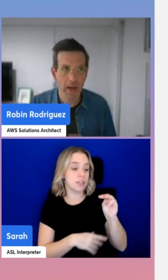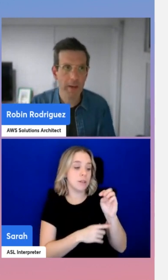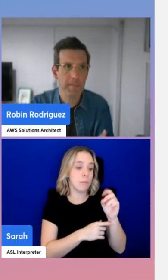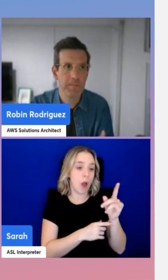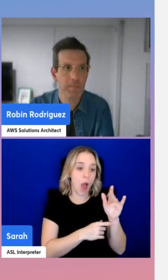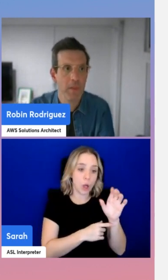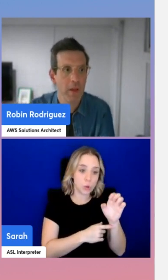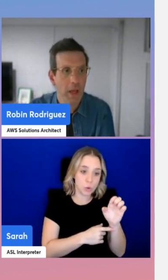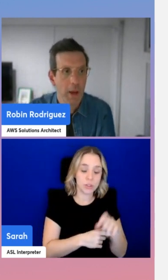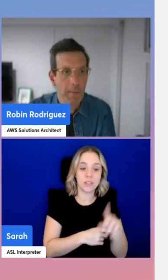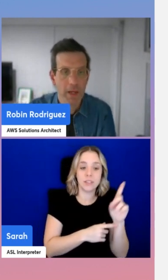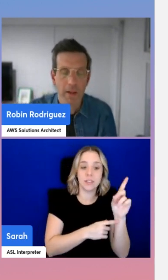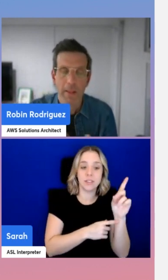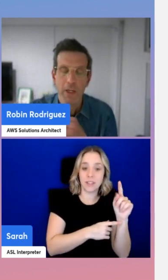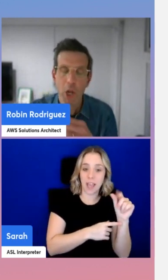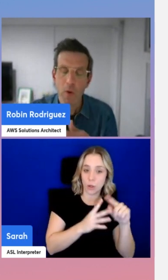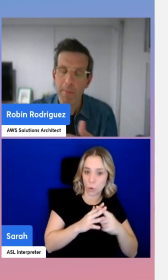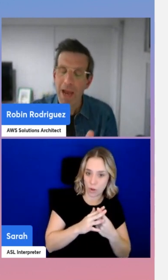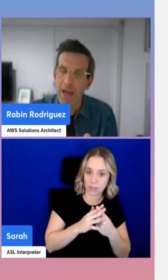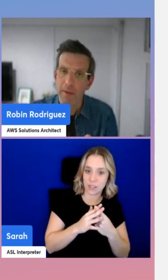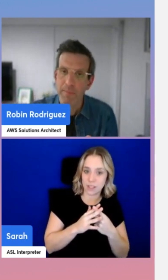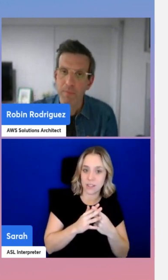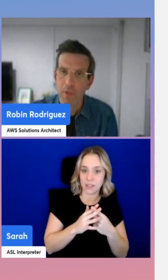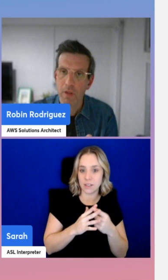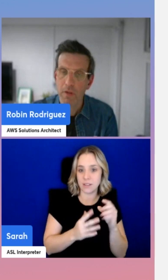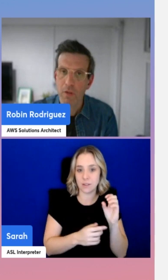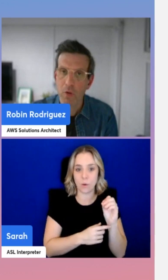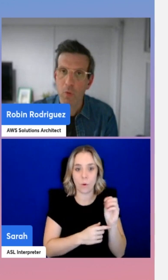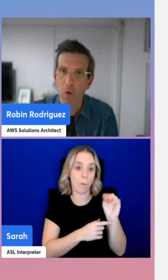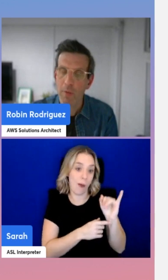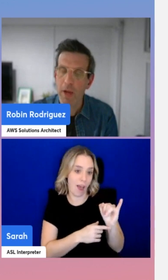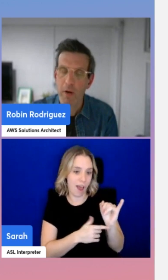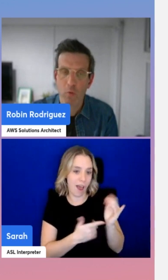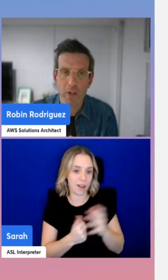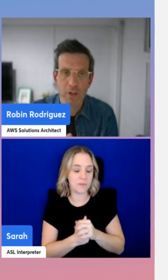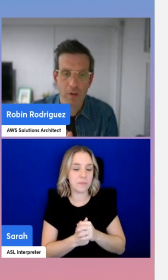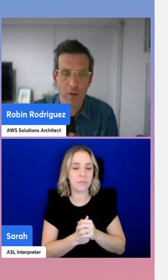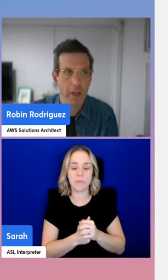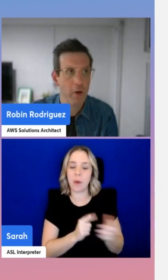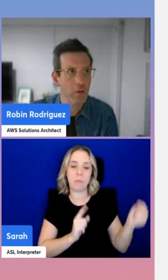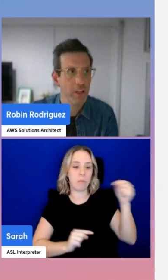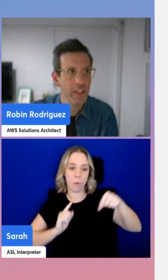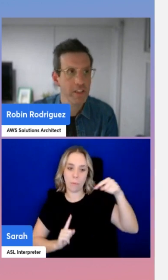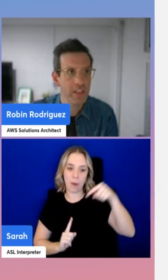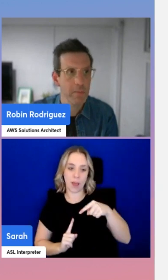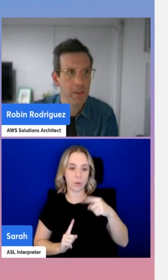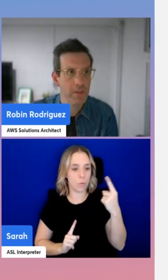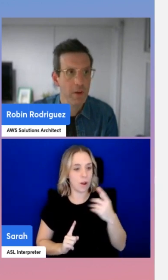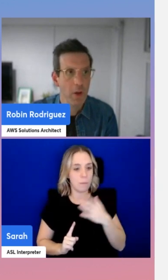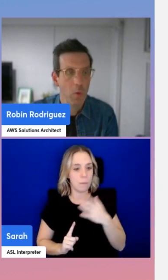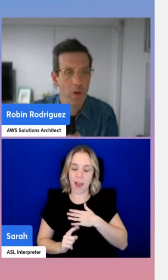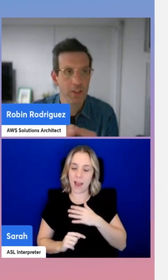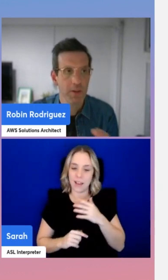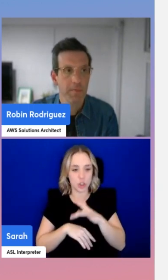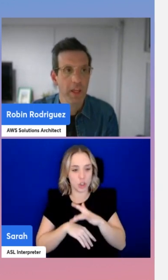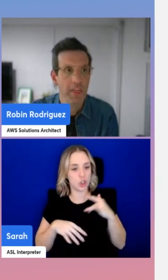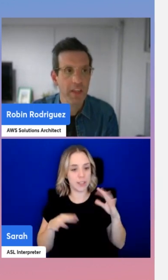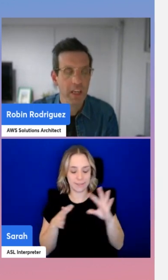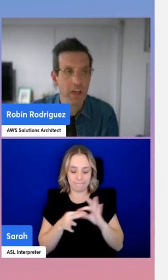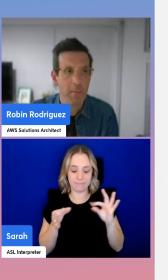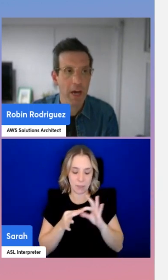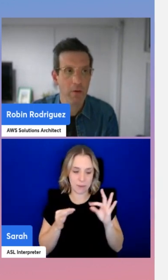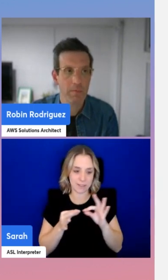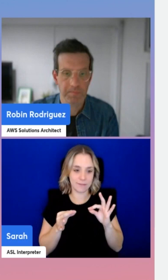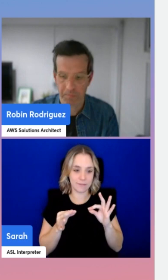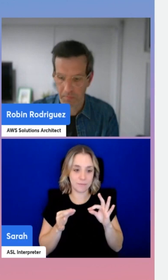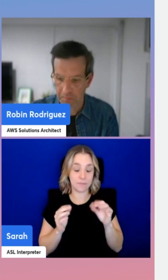Oh my. But going back to one of my original and earliest statements was